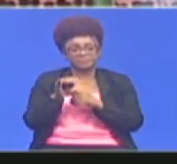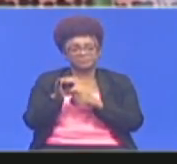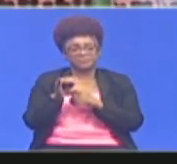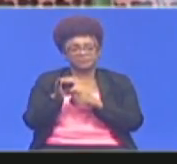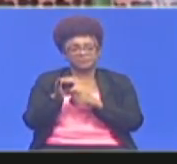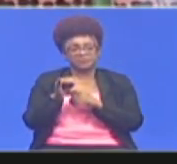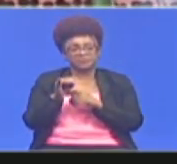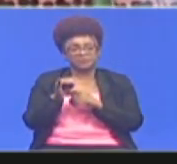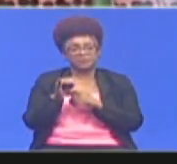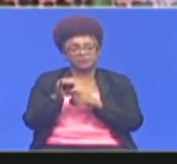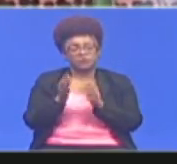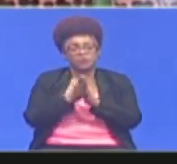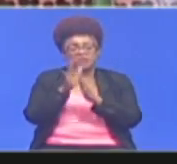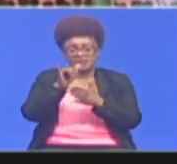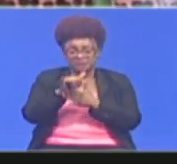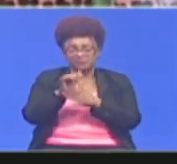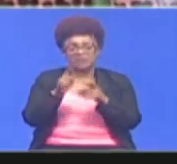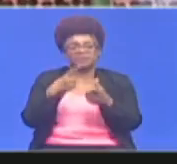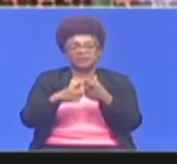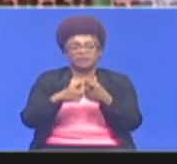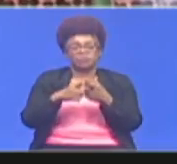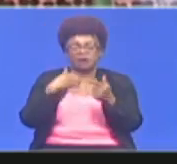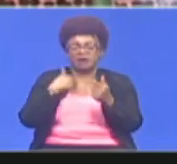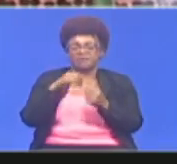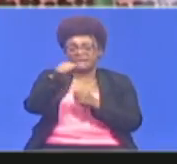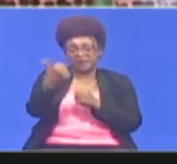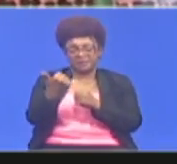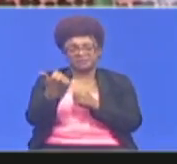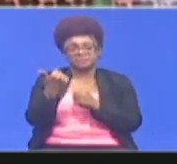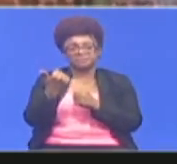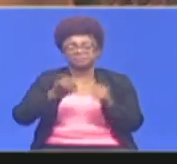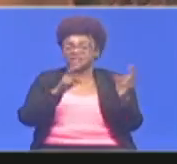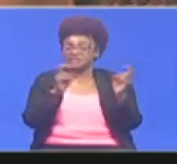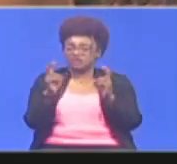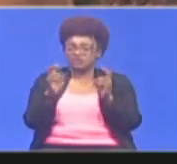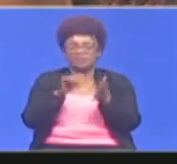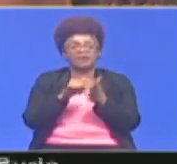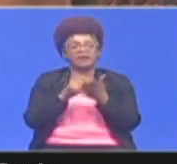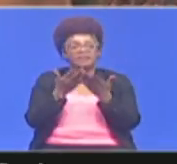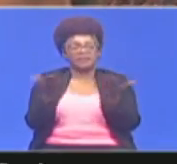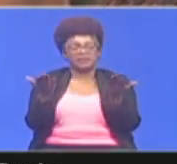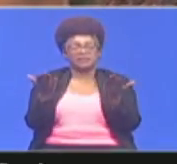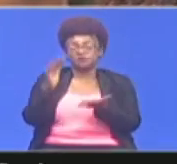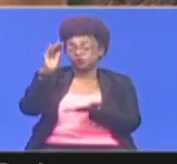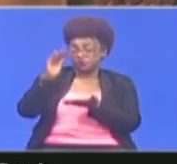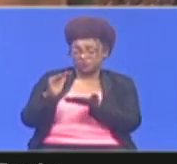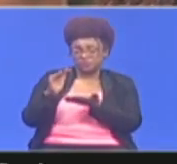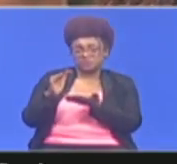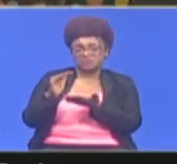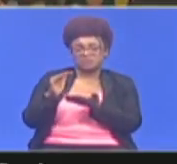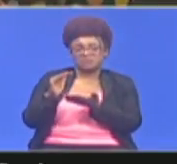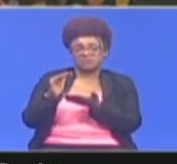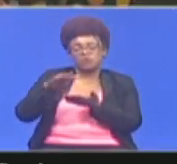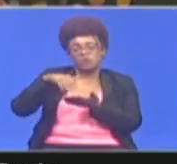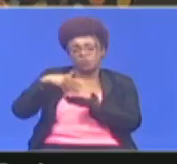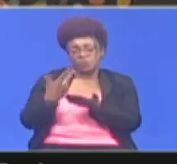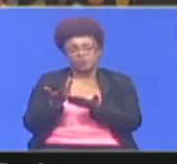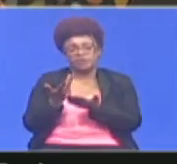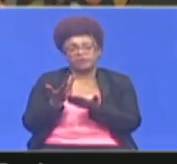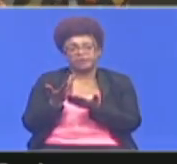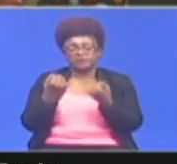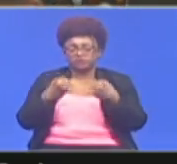And upon that, then we will look at the other issues that are there to either reduce the sentences or